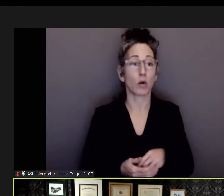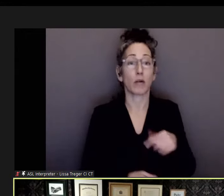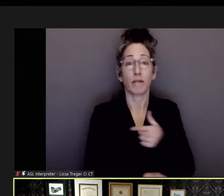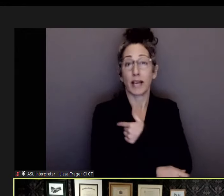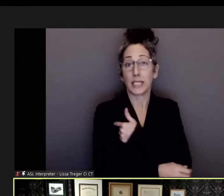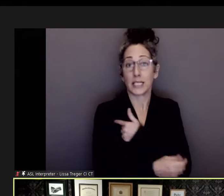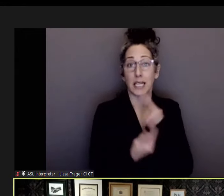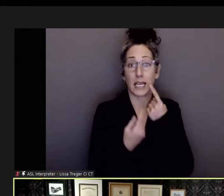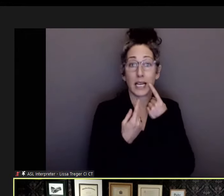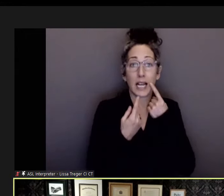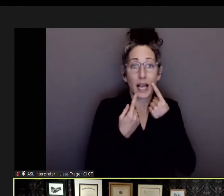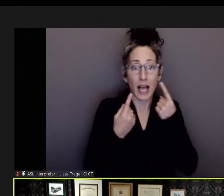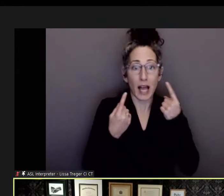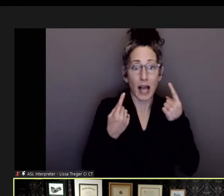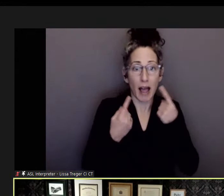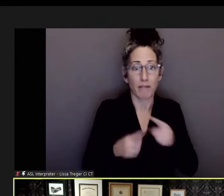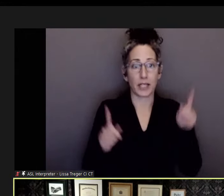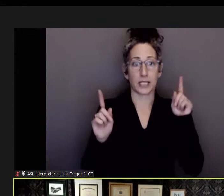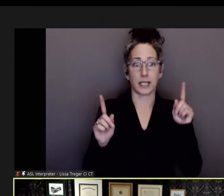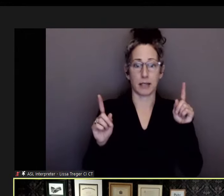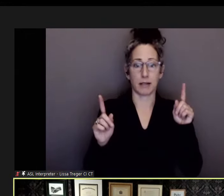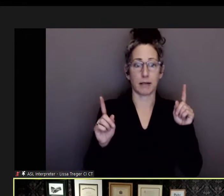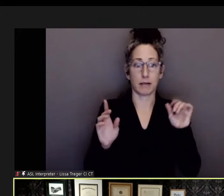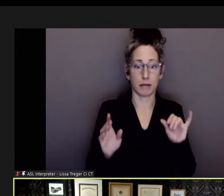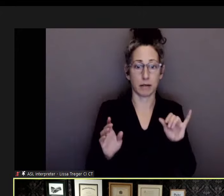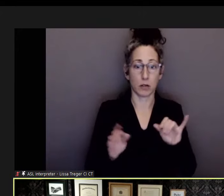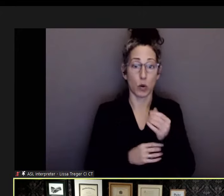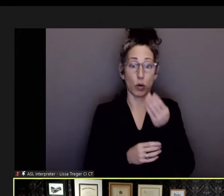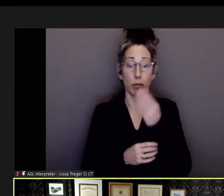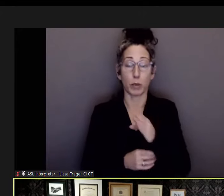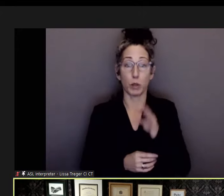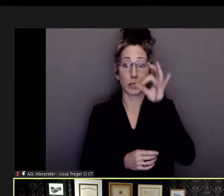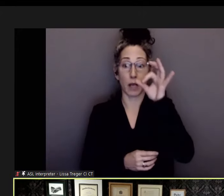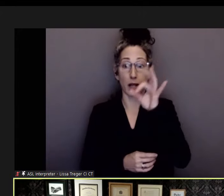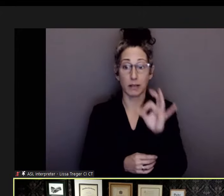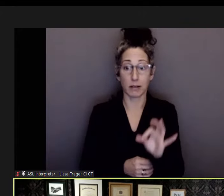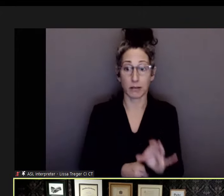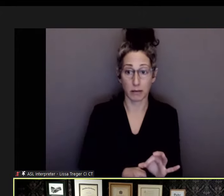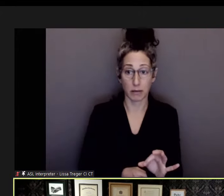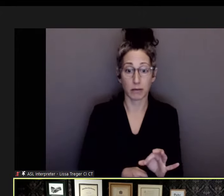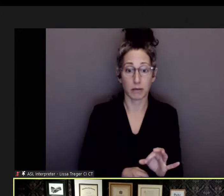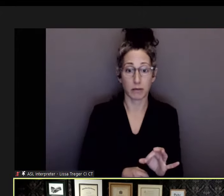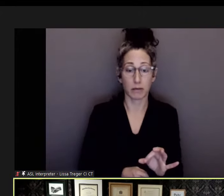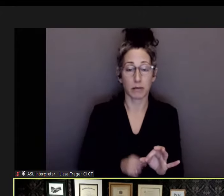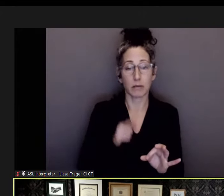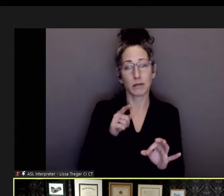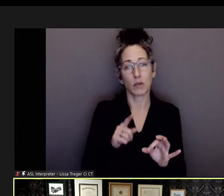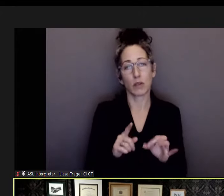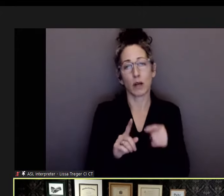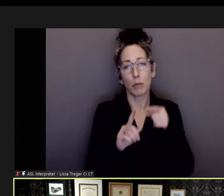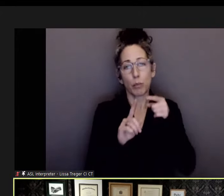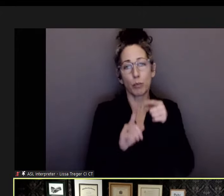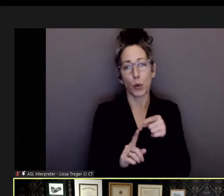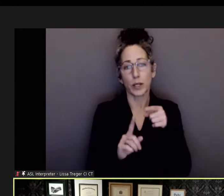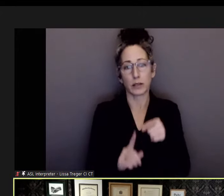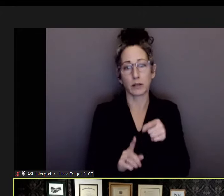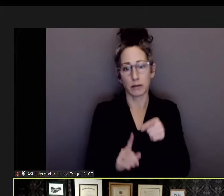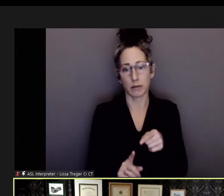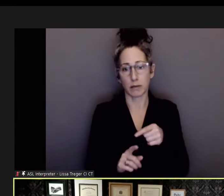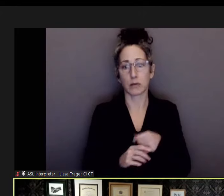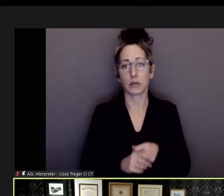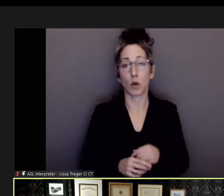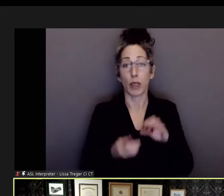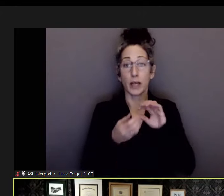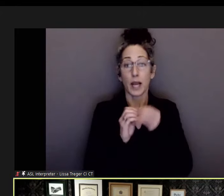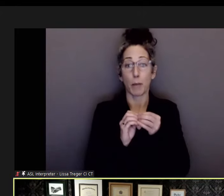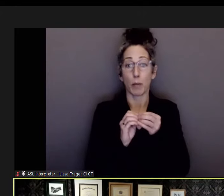third column here, the blue dots here represent the point estimate for efficacy, and here's the number. So as the